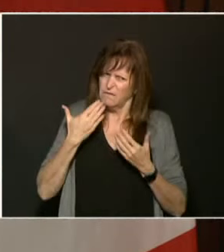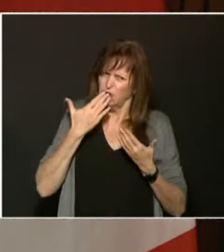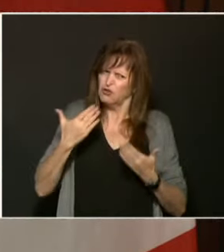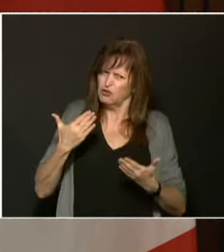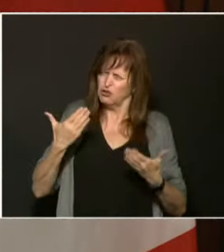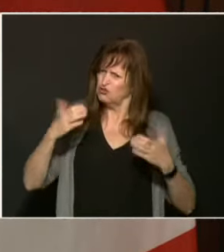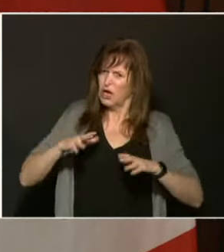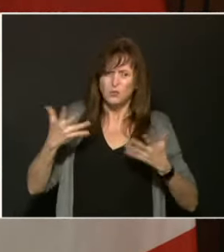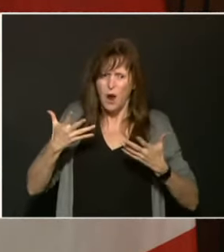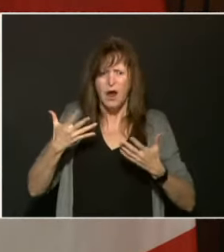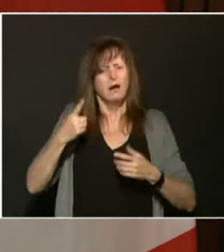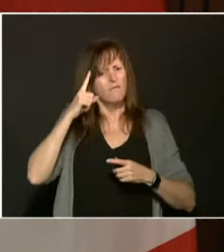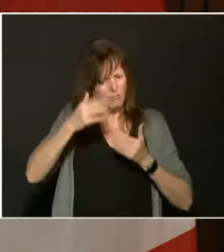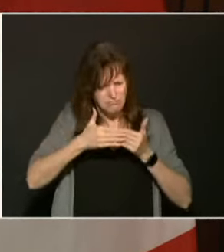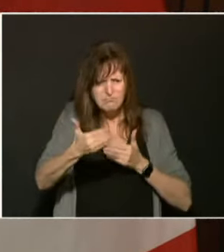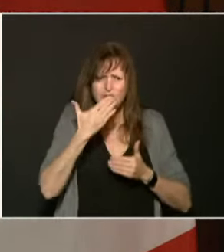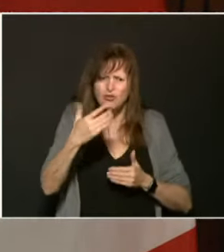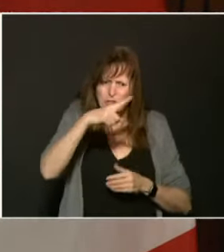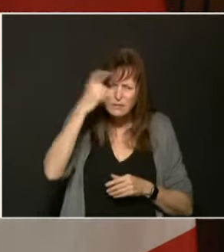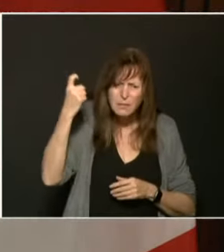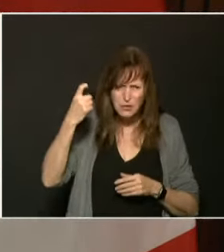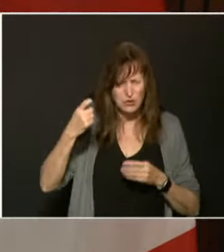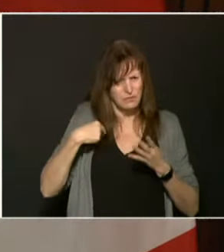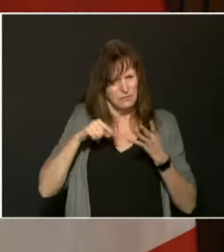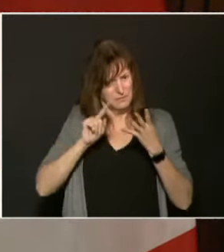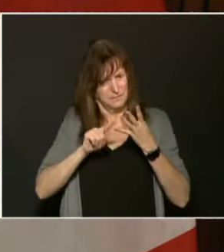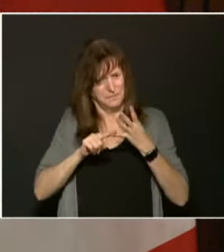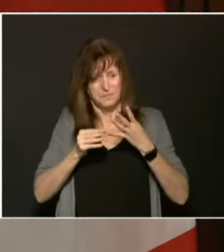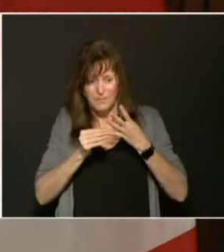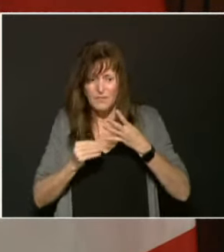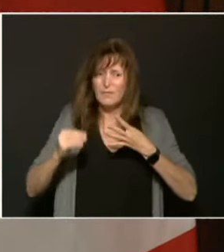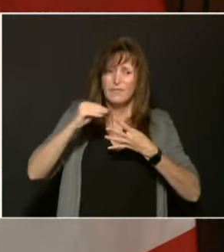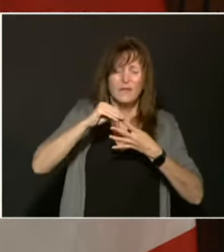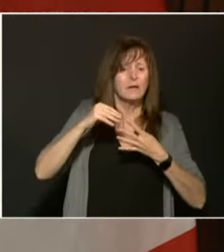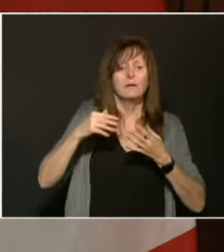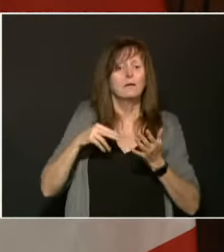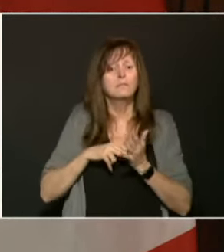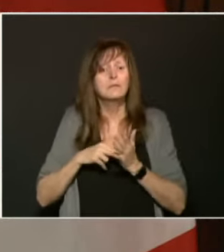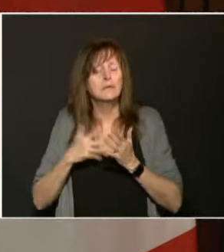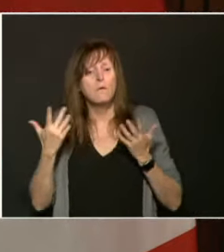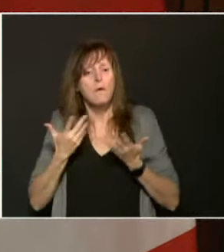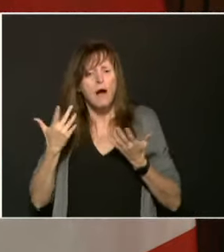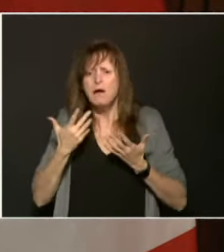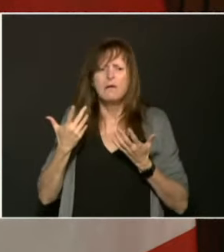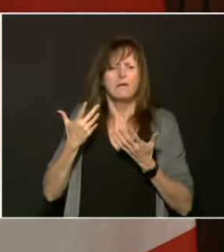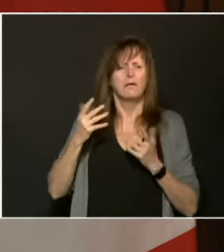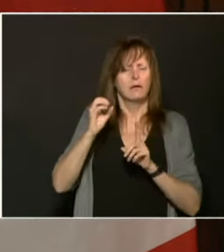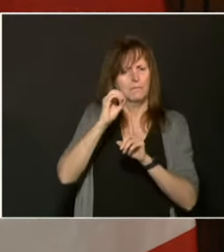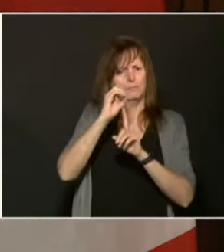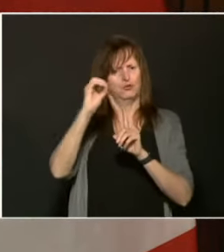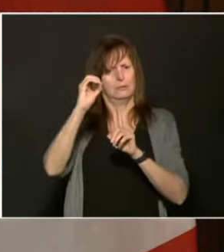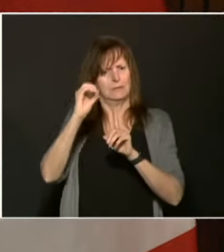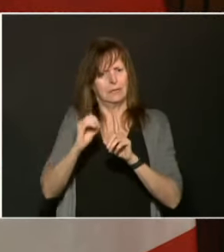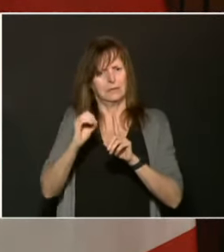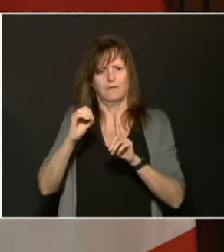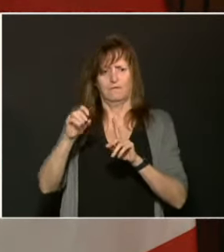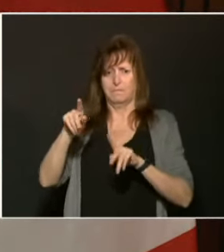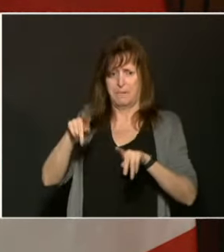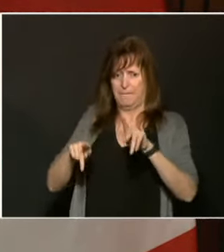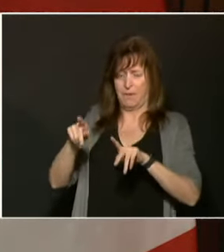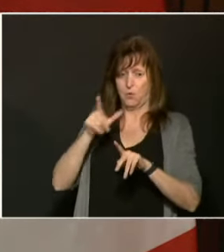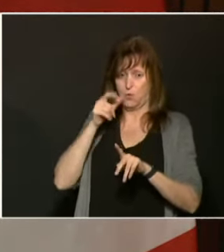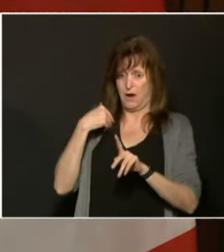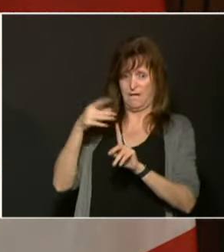of the virus, that means that it is the largest percentage, or accounts for the largest percentage of the cases, not